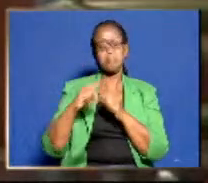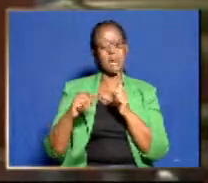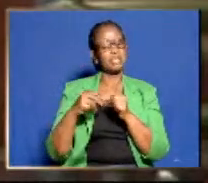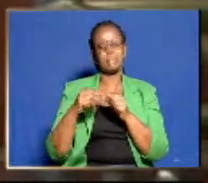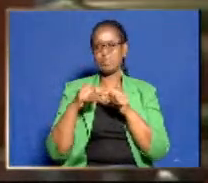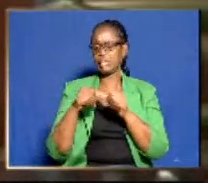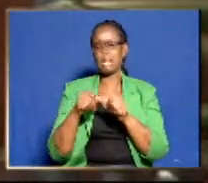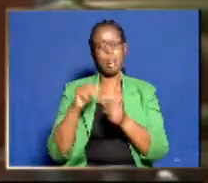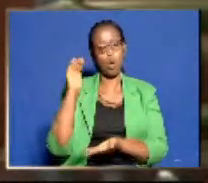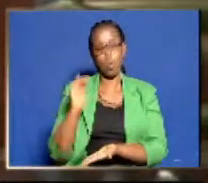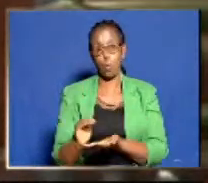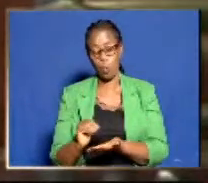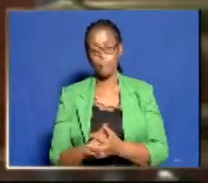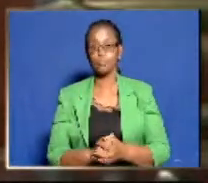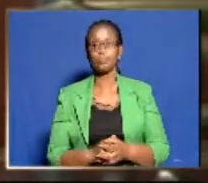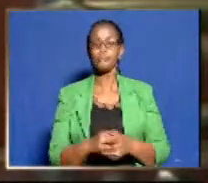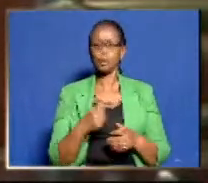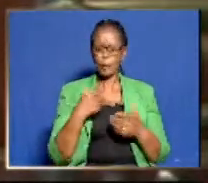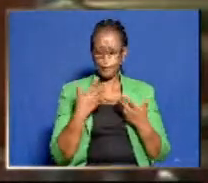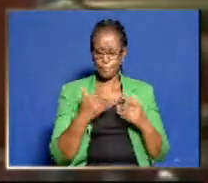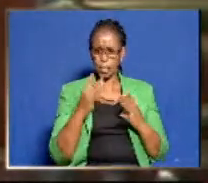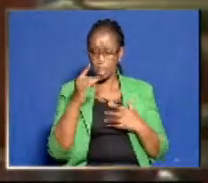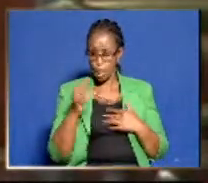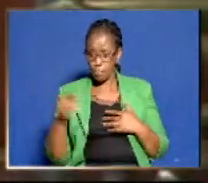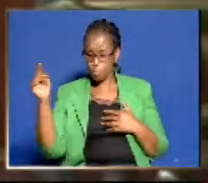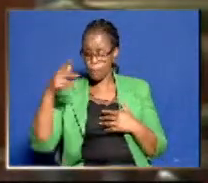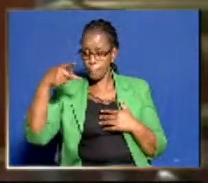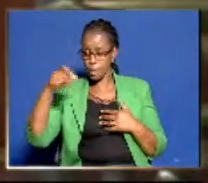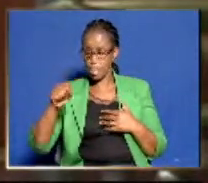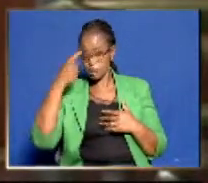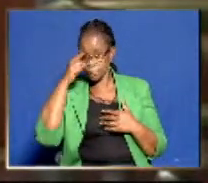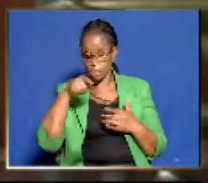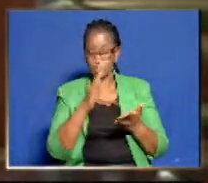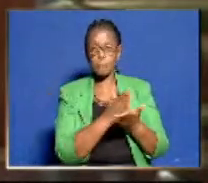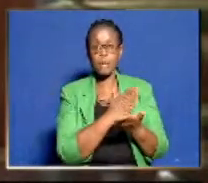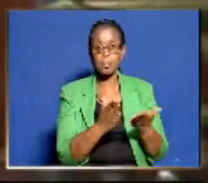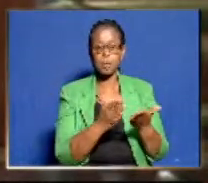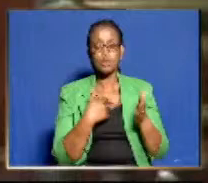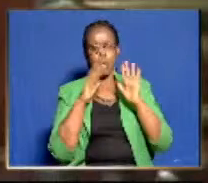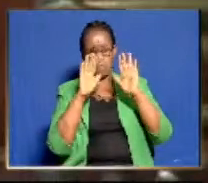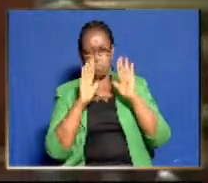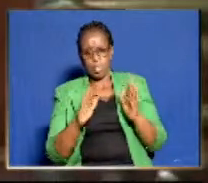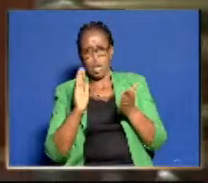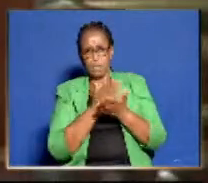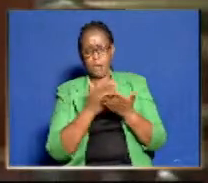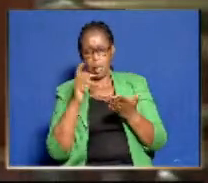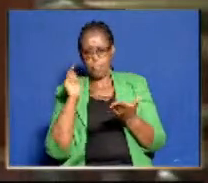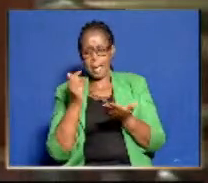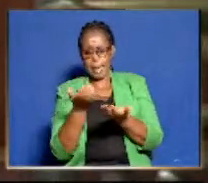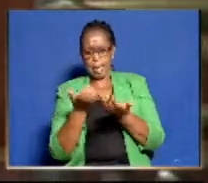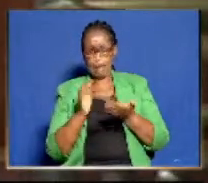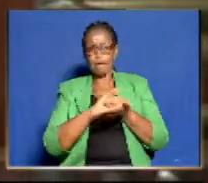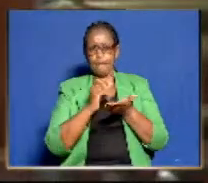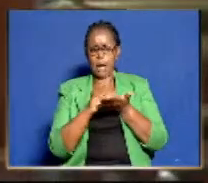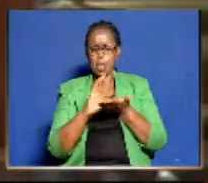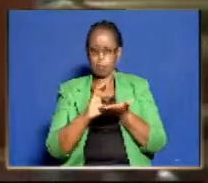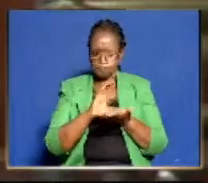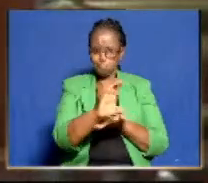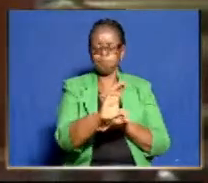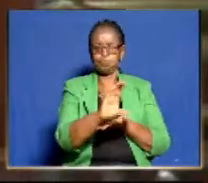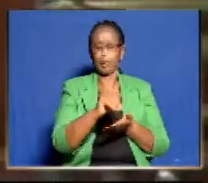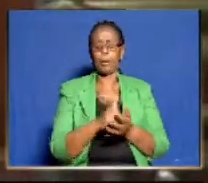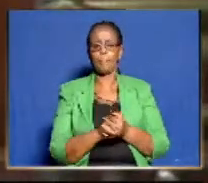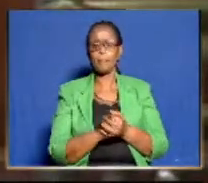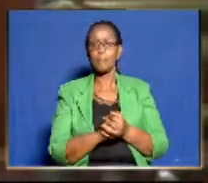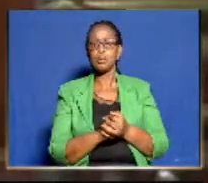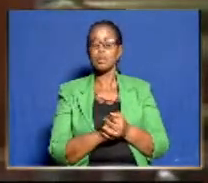a principal secretary for this department, it is important for the department to be funded. So the State Department of Physical Planning